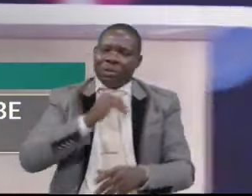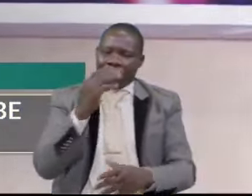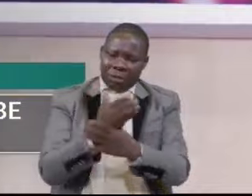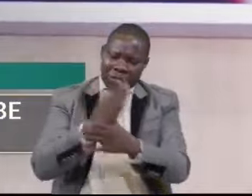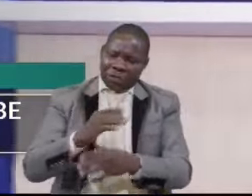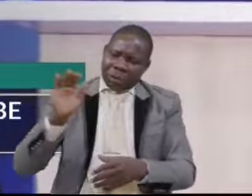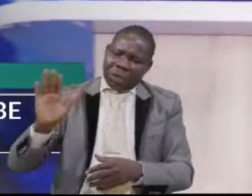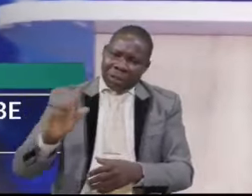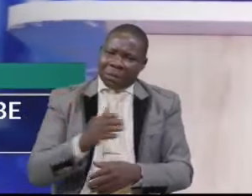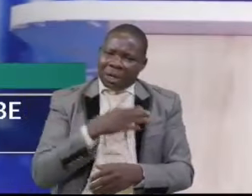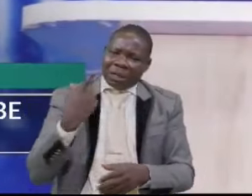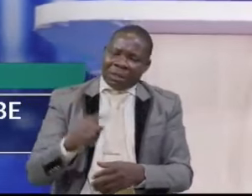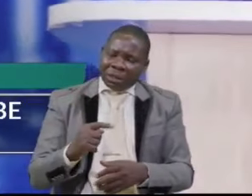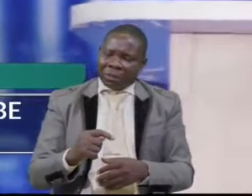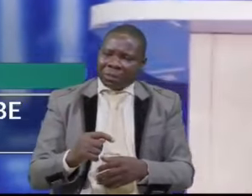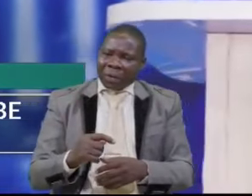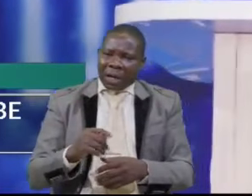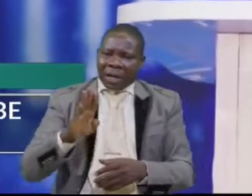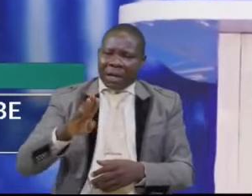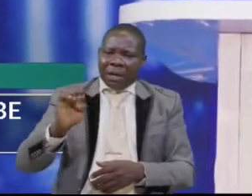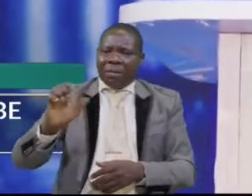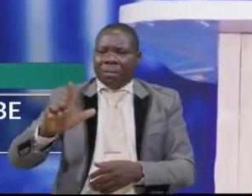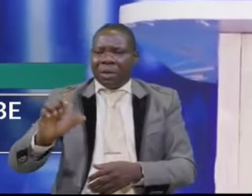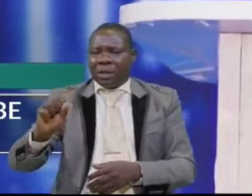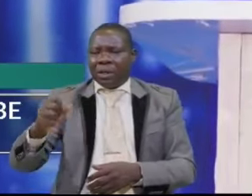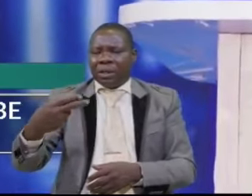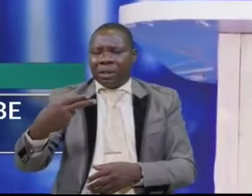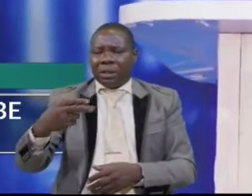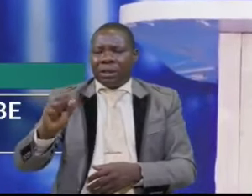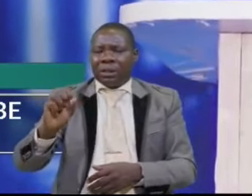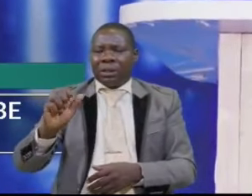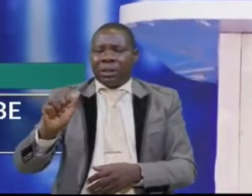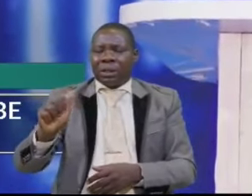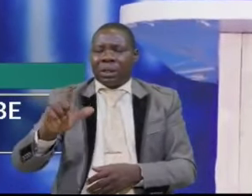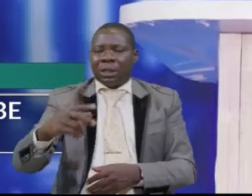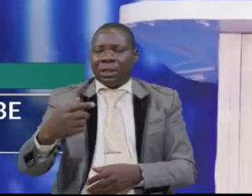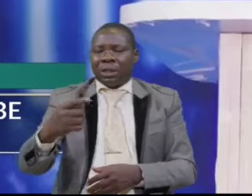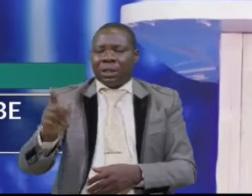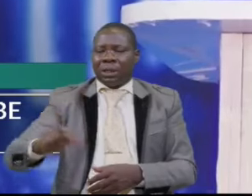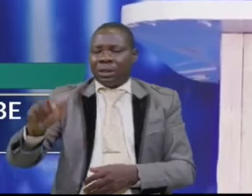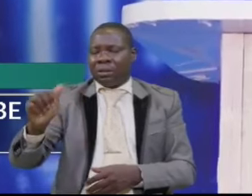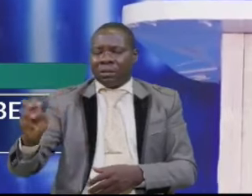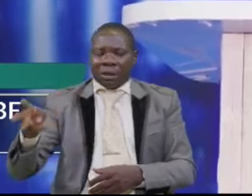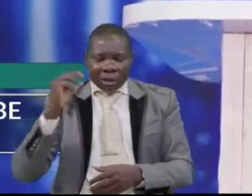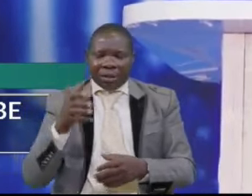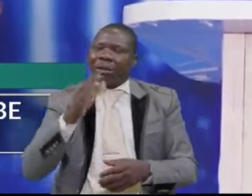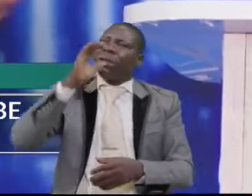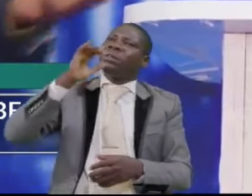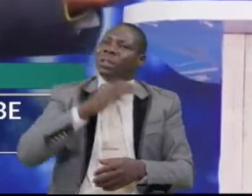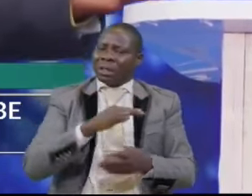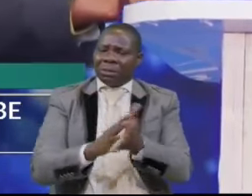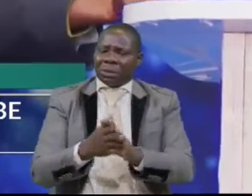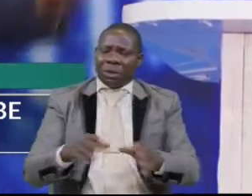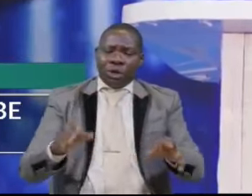Belshazzar that was even drinking and became so bold as to take the instruments from